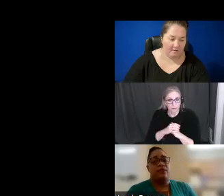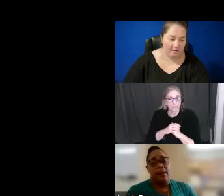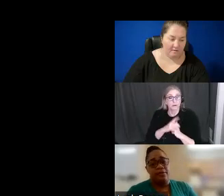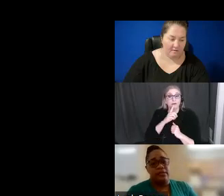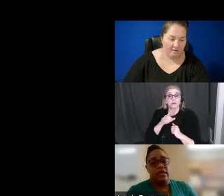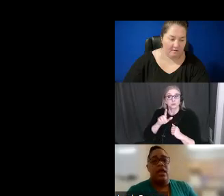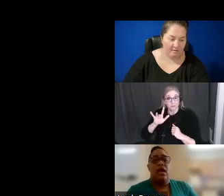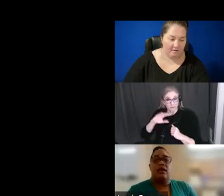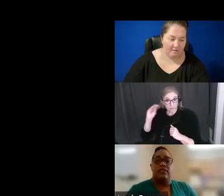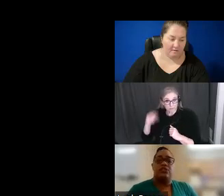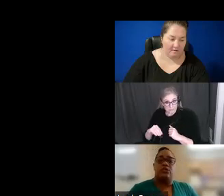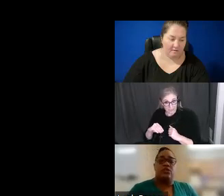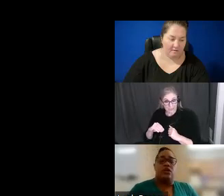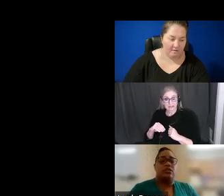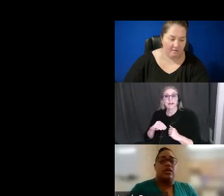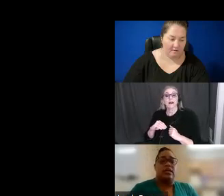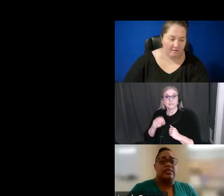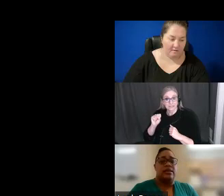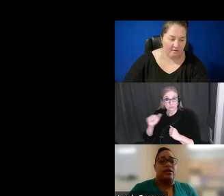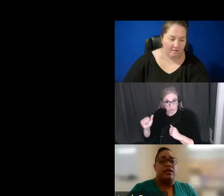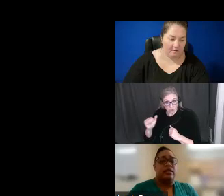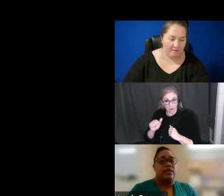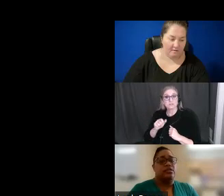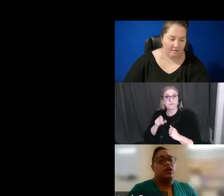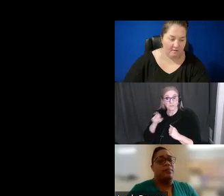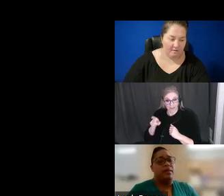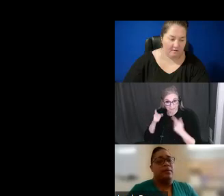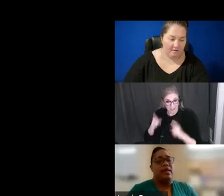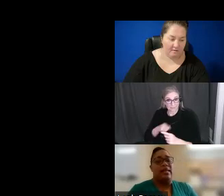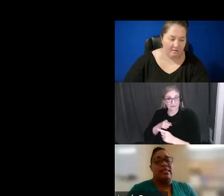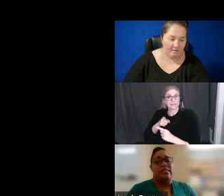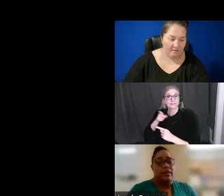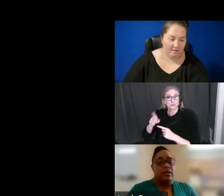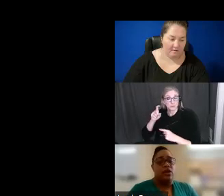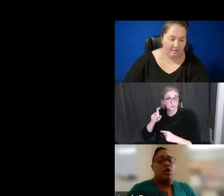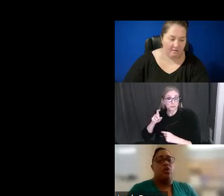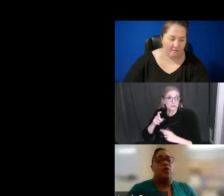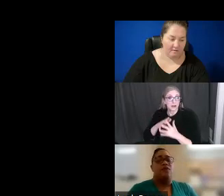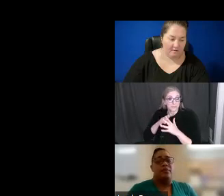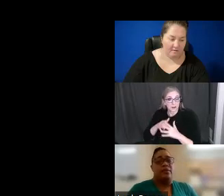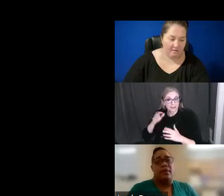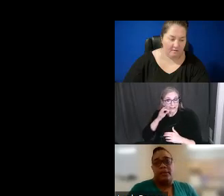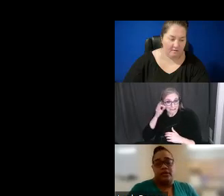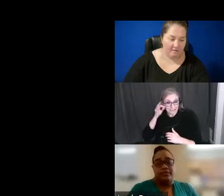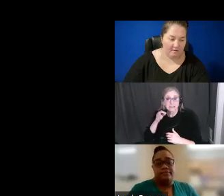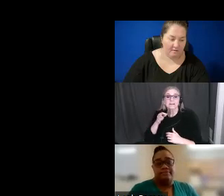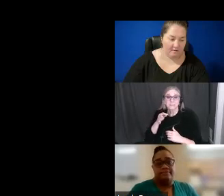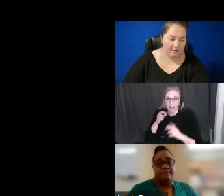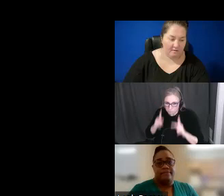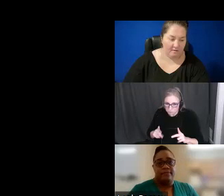that 25% of sexual assaults against American Indians are committed by an intimate or family